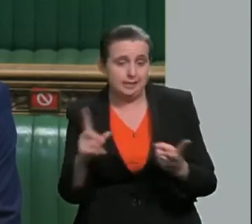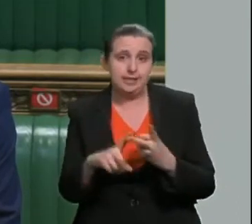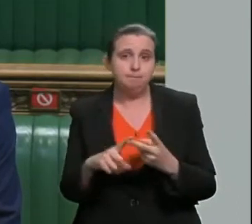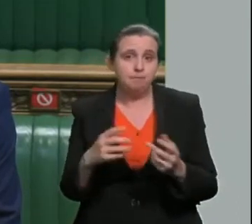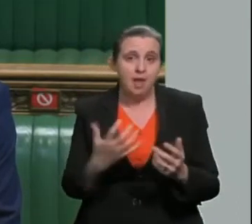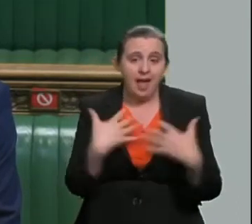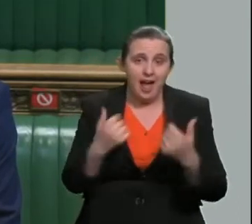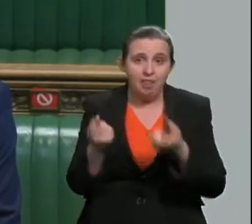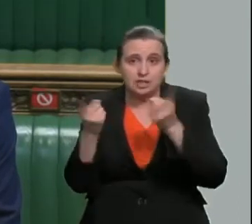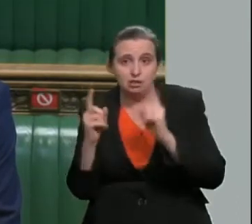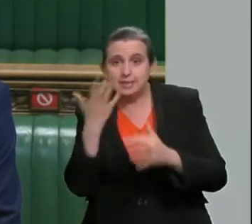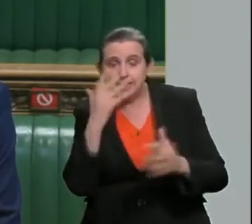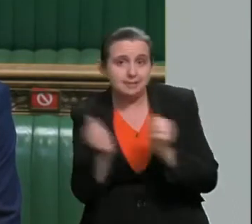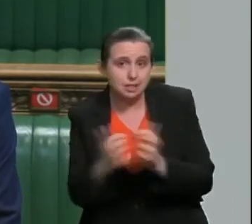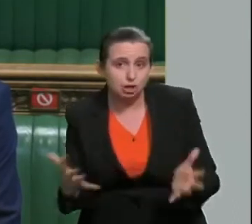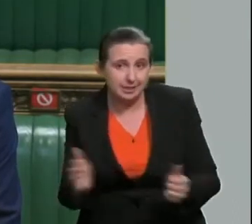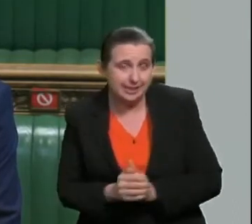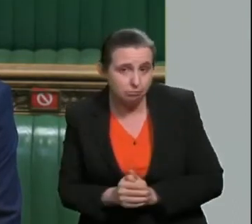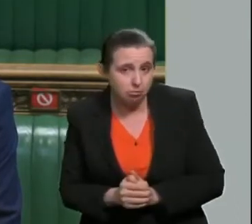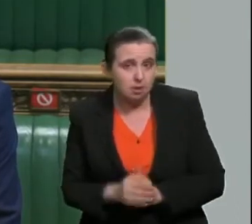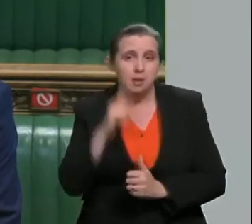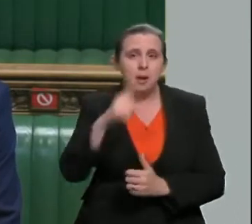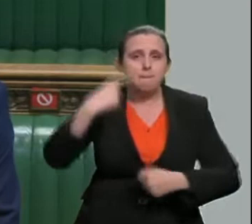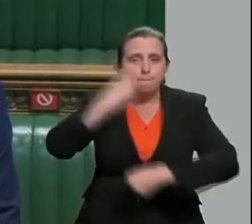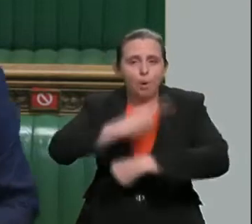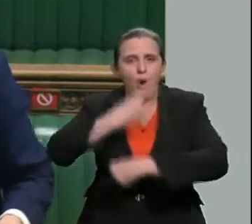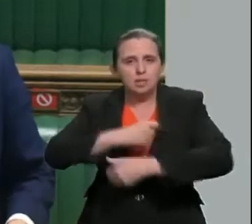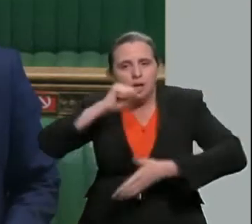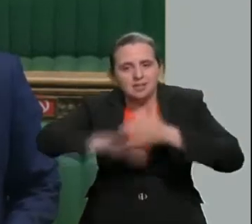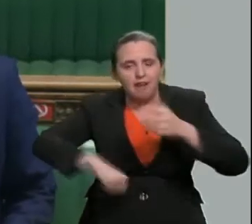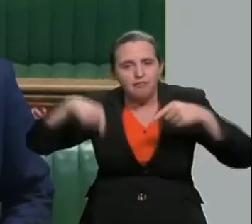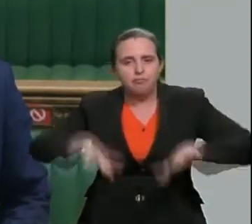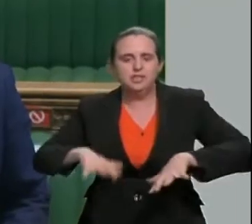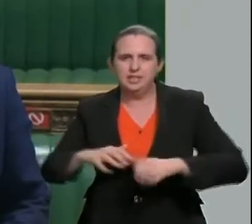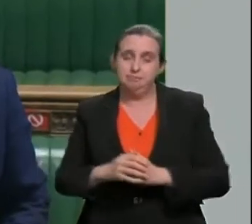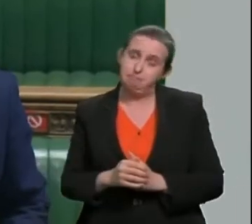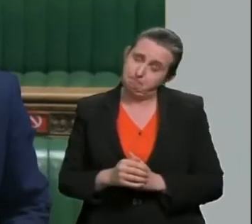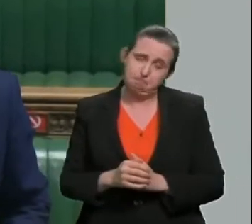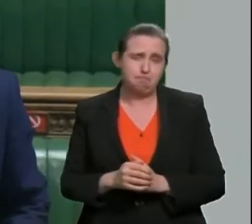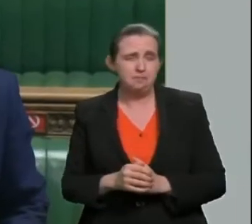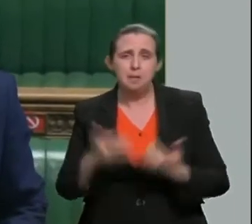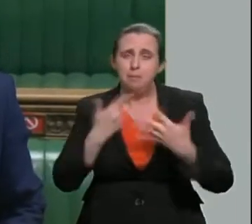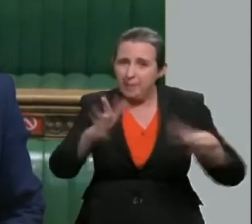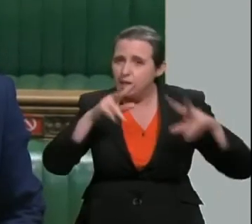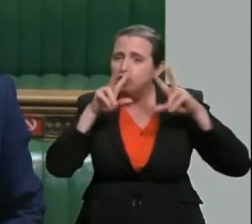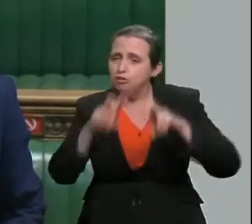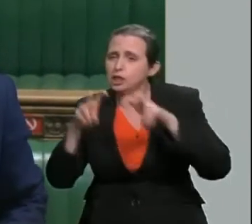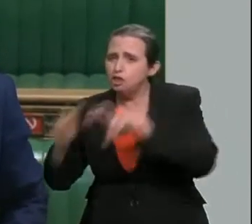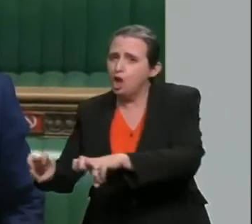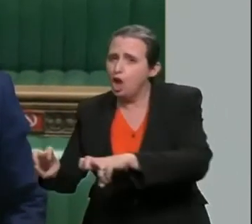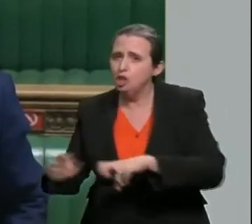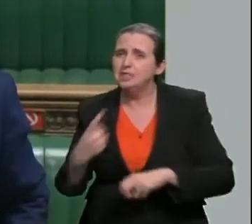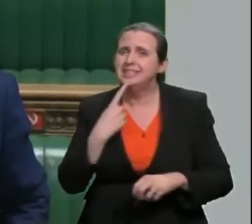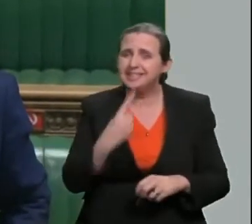Oxford University keep track of how tough border restrictions are in every country. They say that there are at least